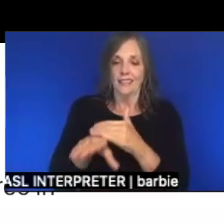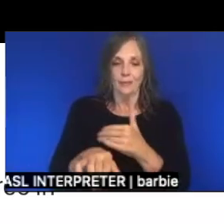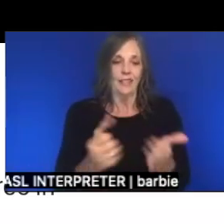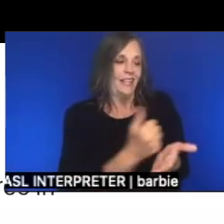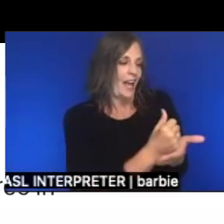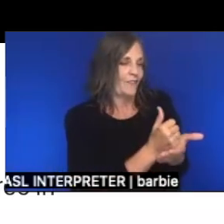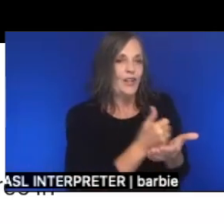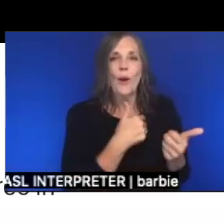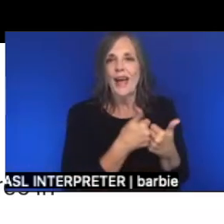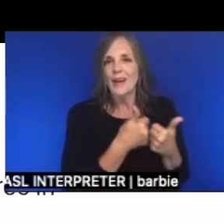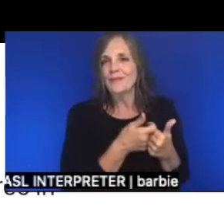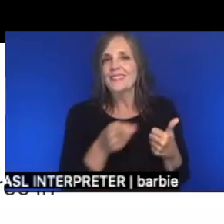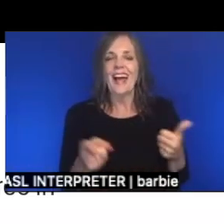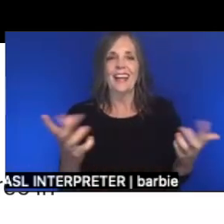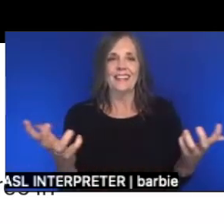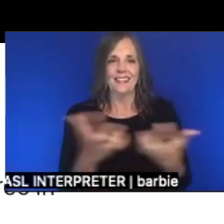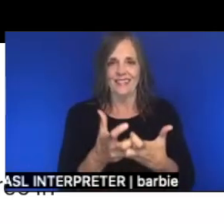And now I am also a certified